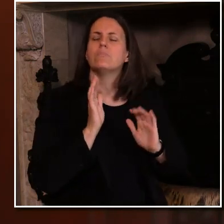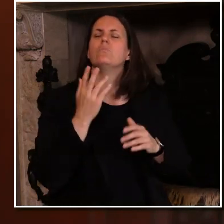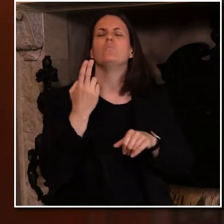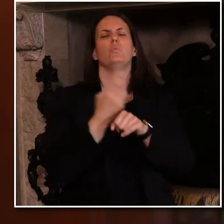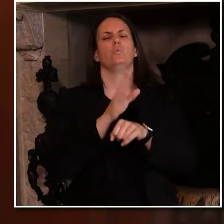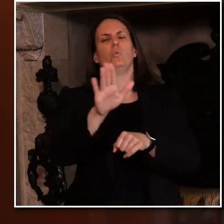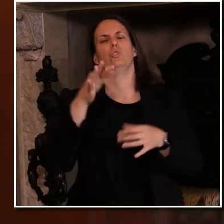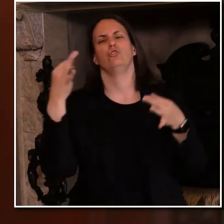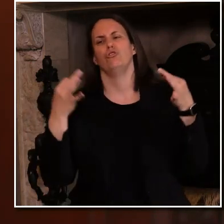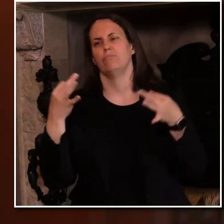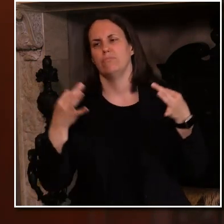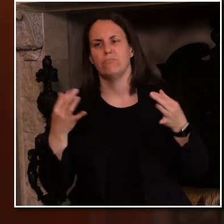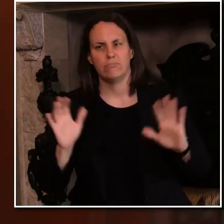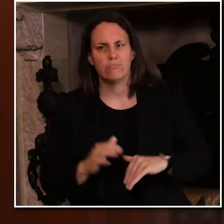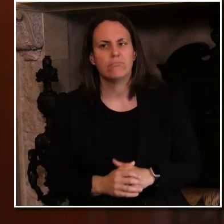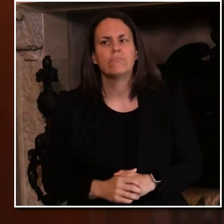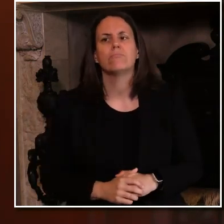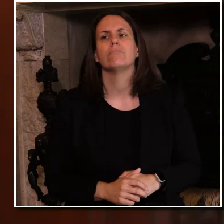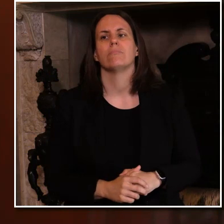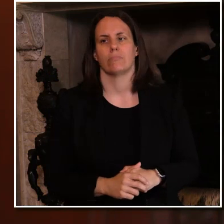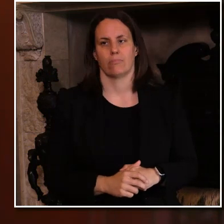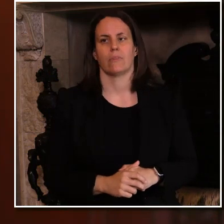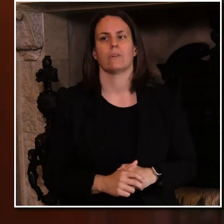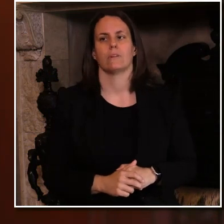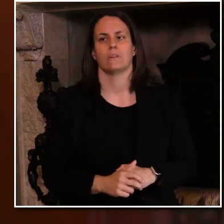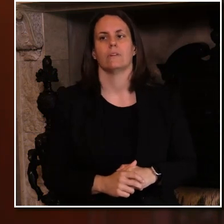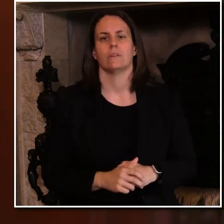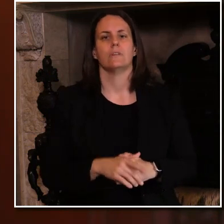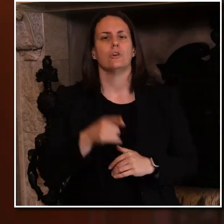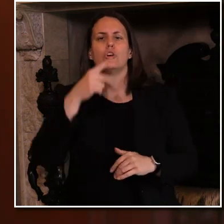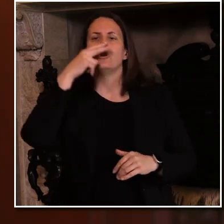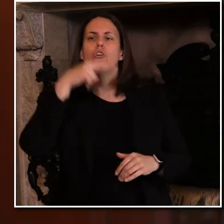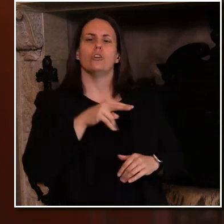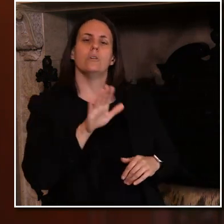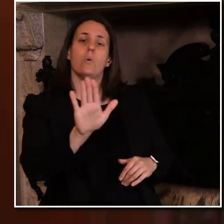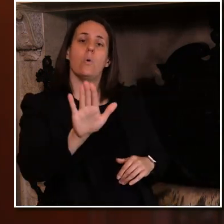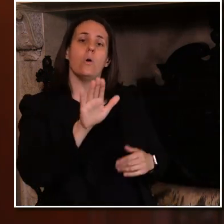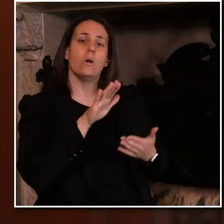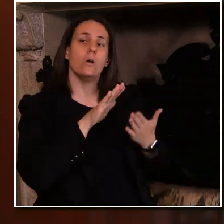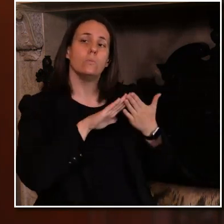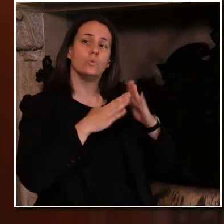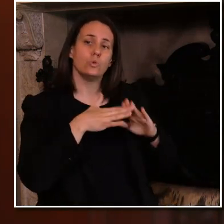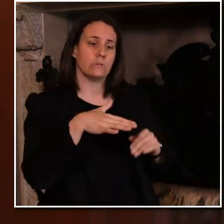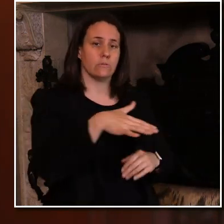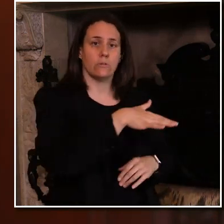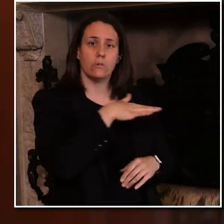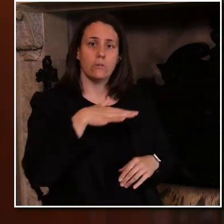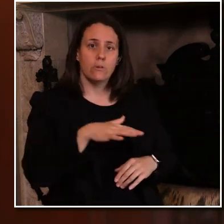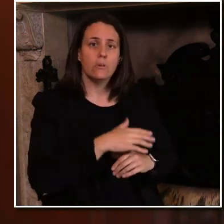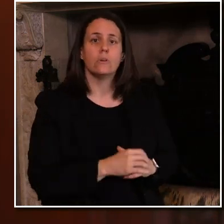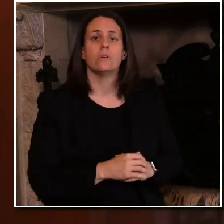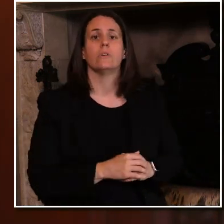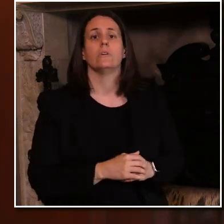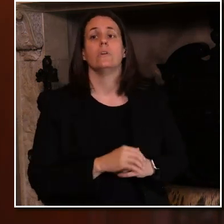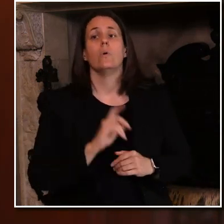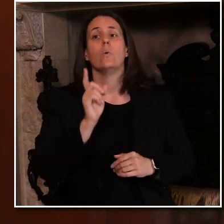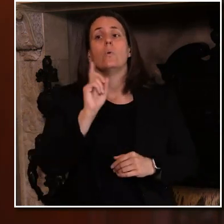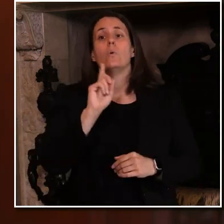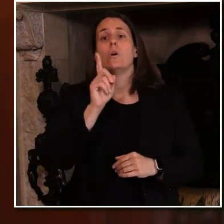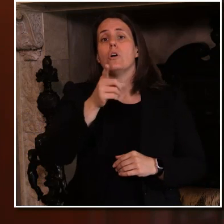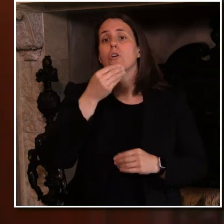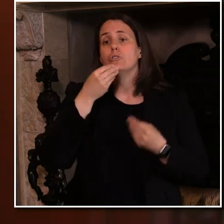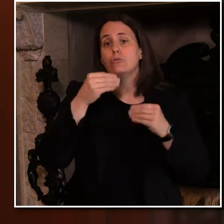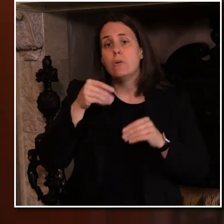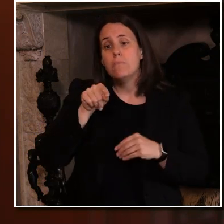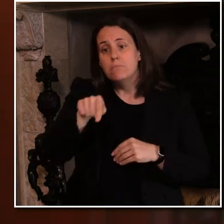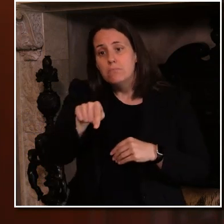for recreation, think about things like where your kids go to school, where you do your grocery shopping, and where your place of worship is.